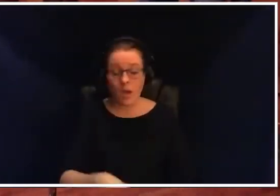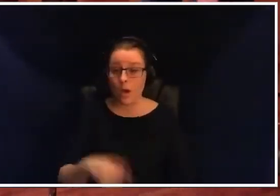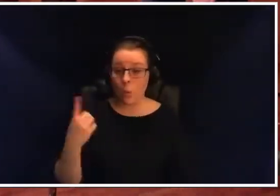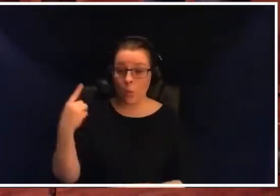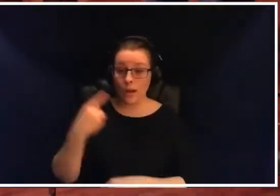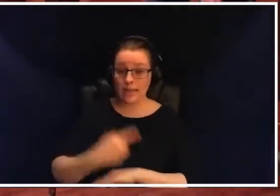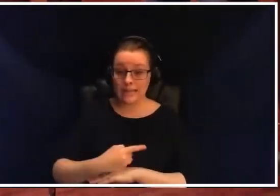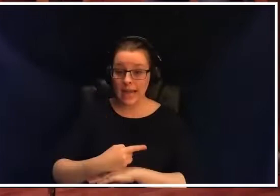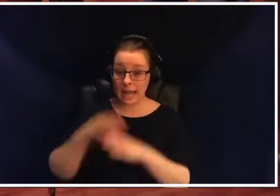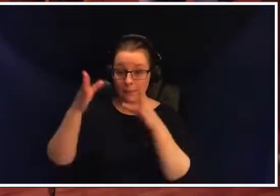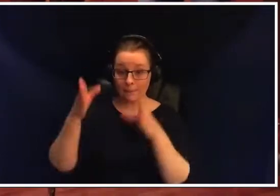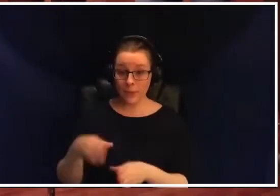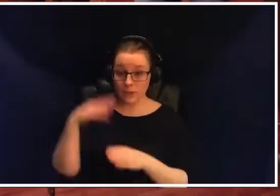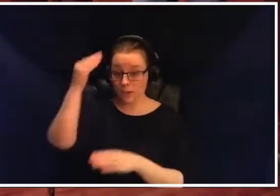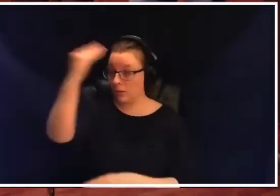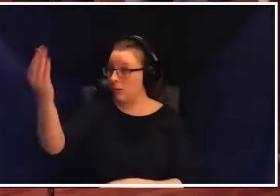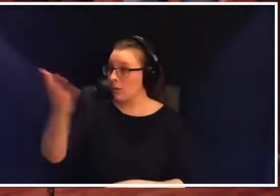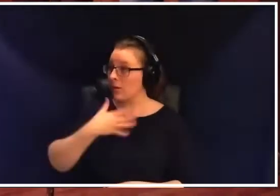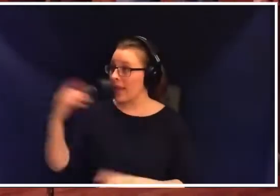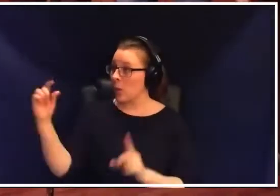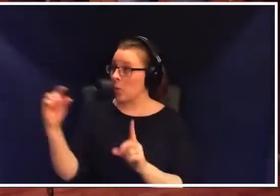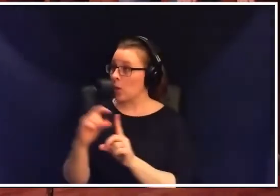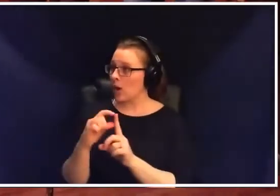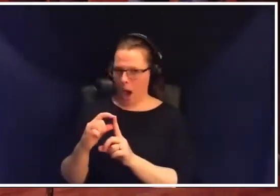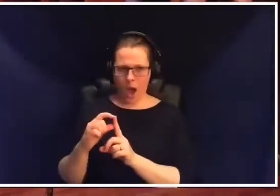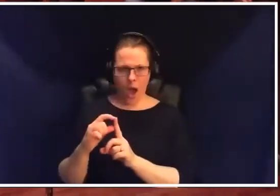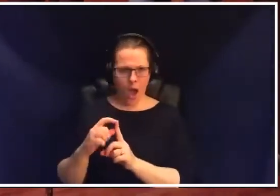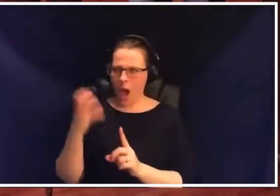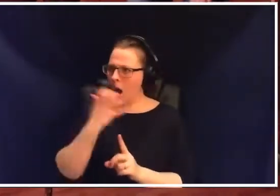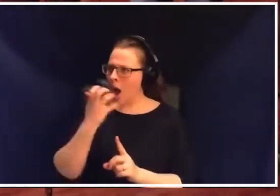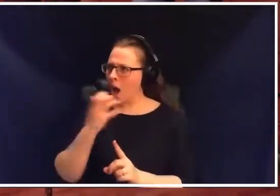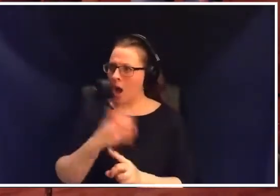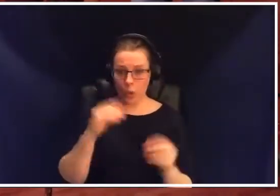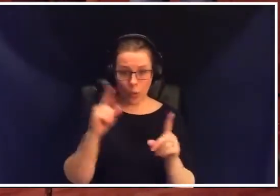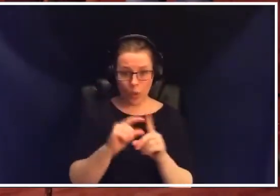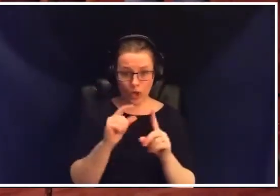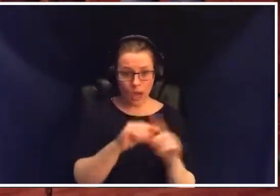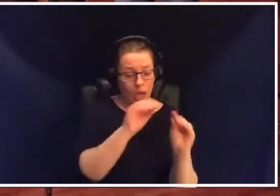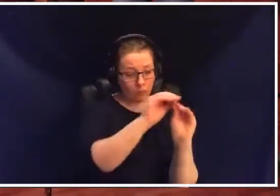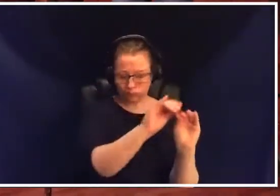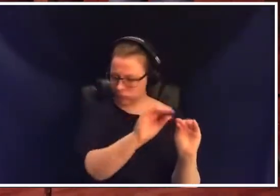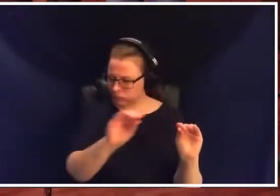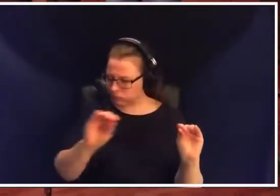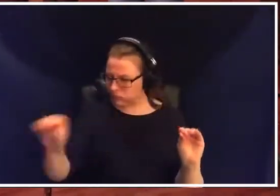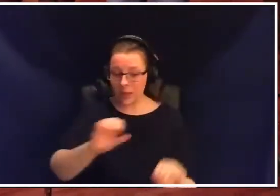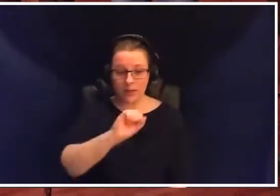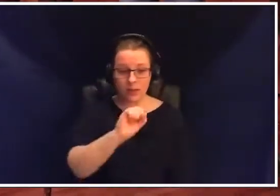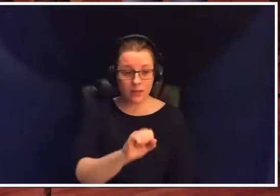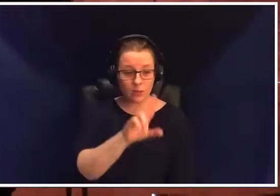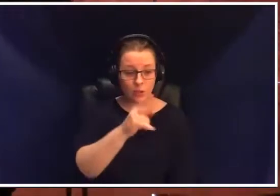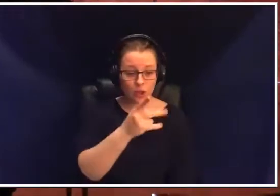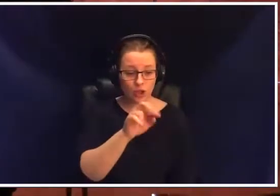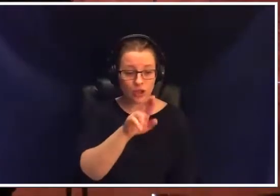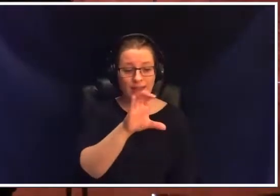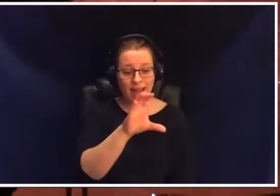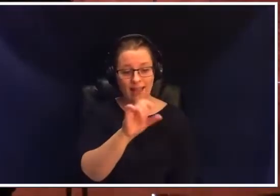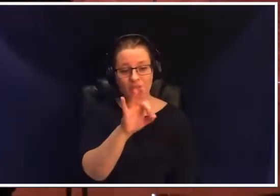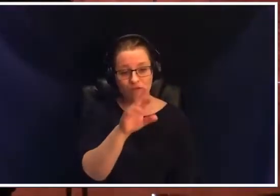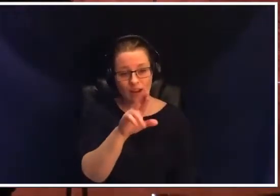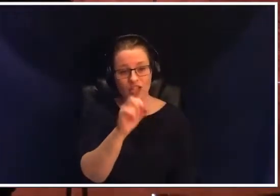learned a word that saved me aching nose. The biggest word you've ever heard, and this is how it goes.